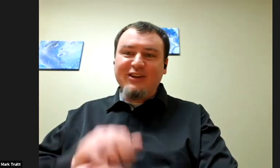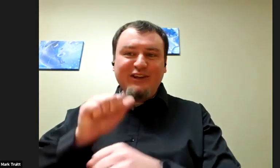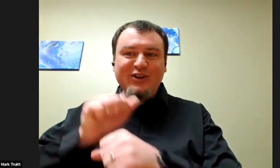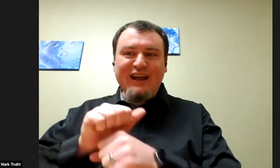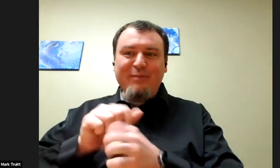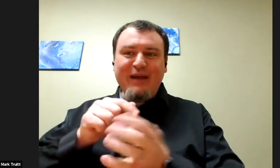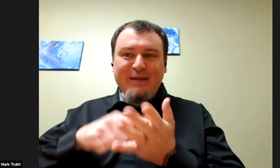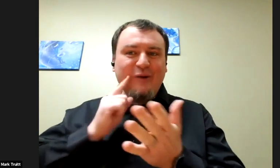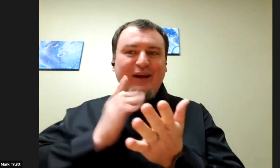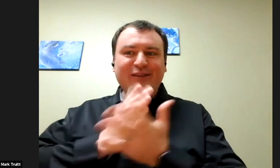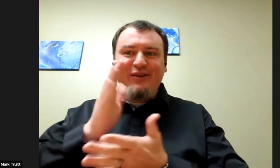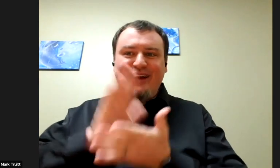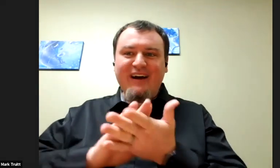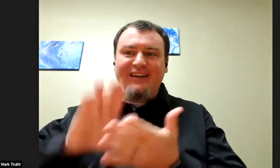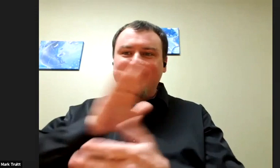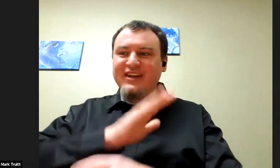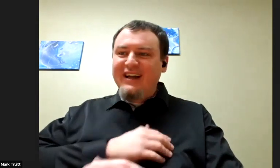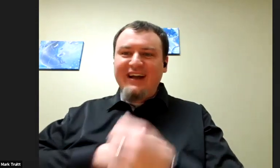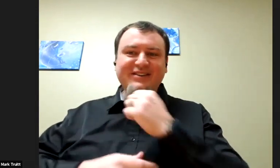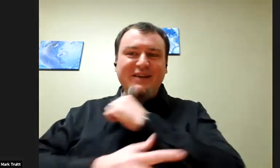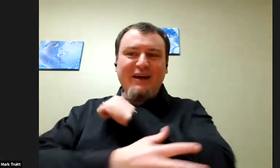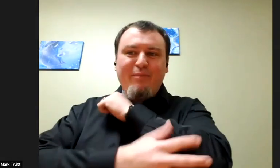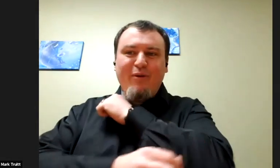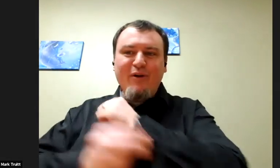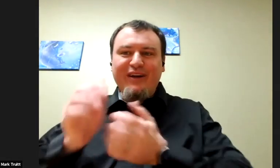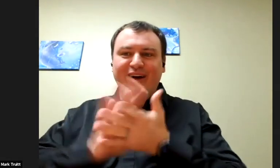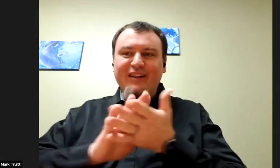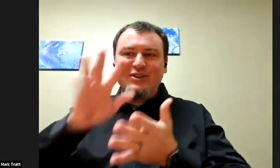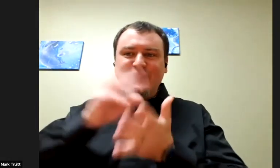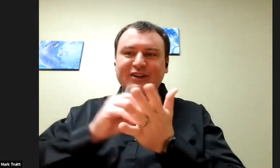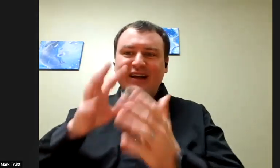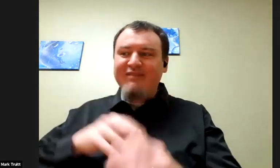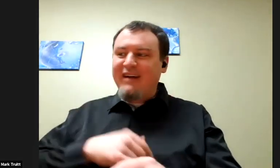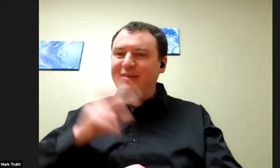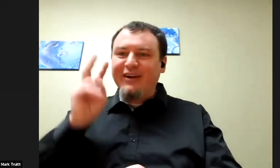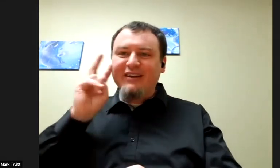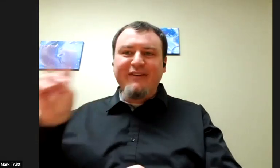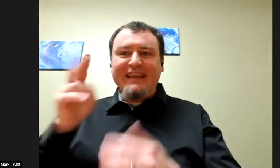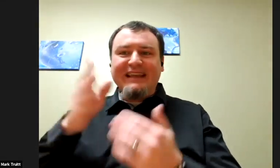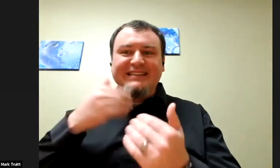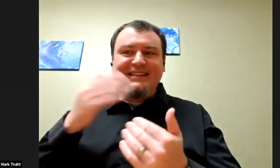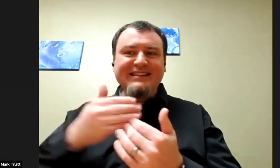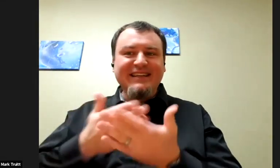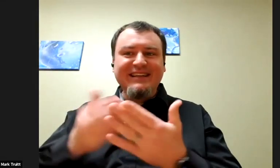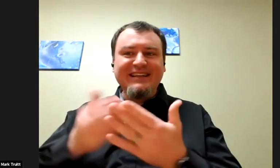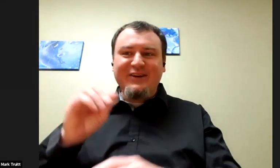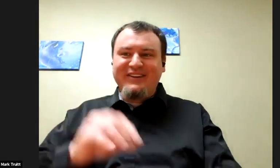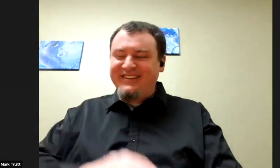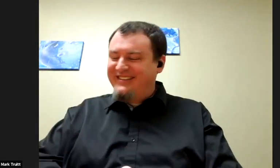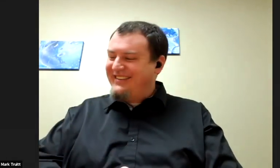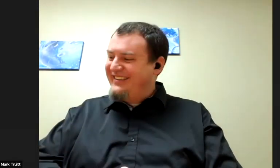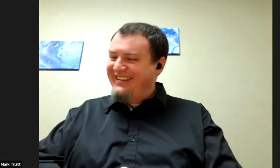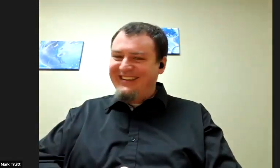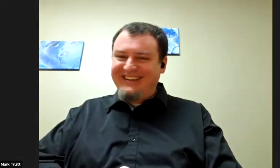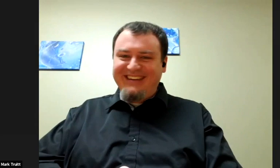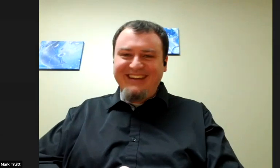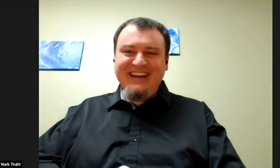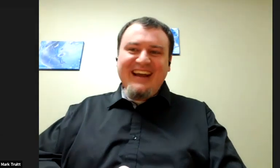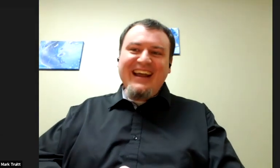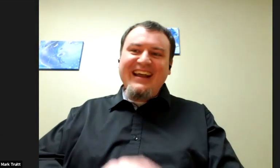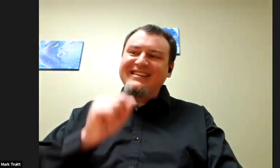and trying to pay my way through college. I was a poor college student. I'm looking for the easiest thing to do.